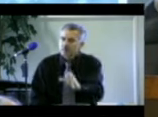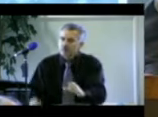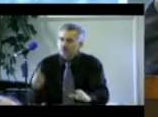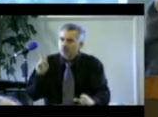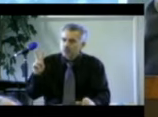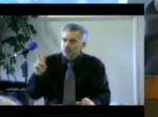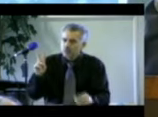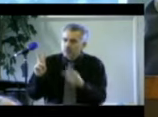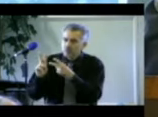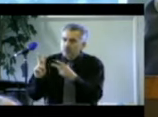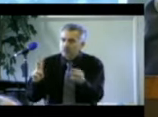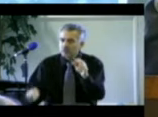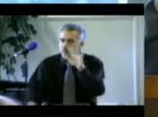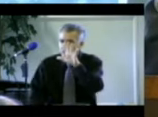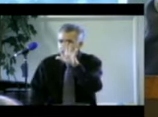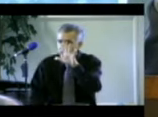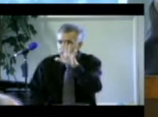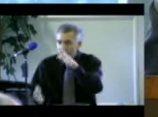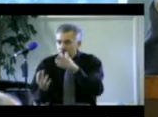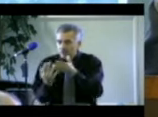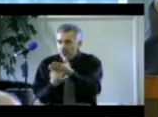Verses 5 through 11.